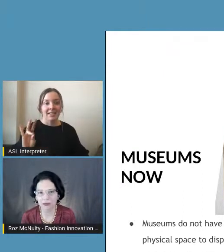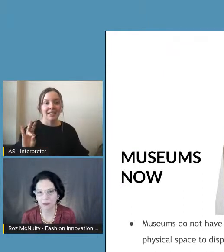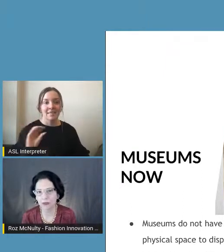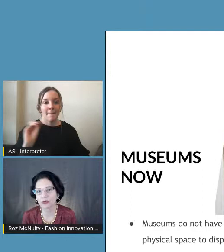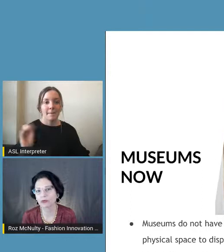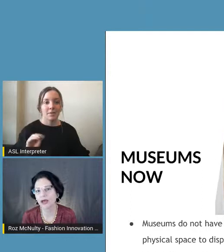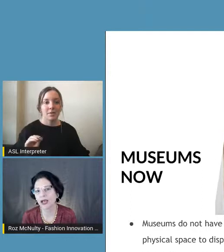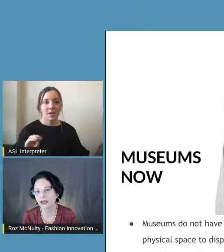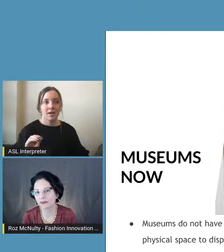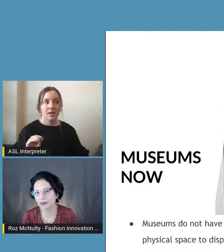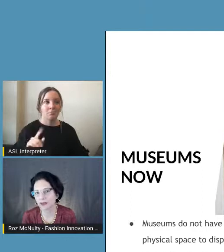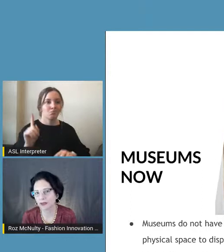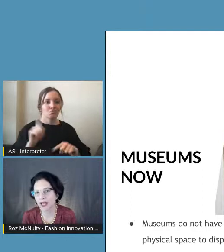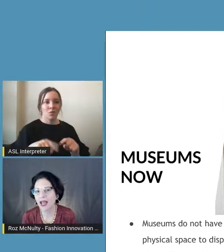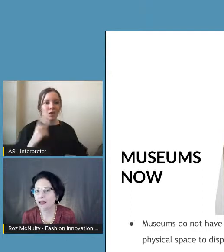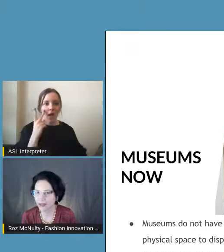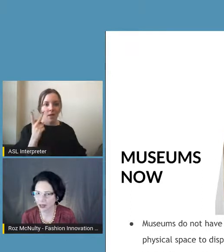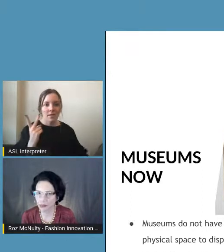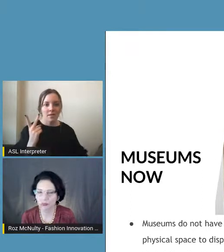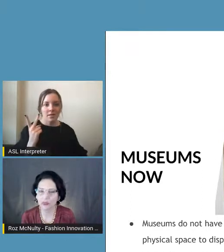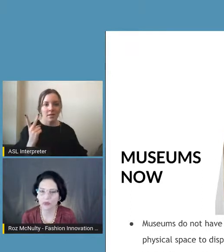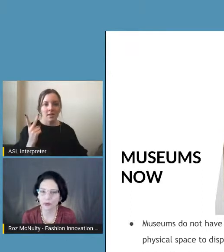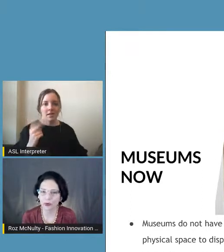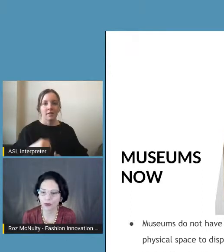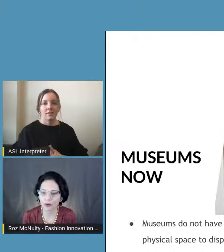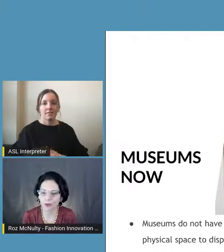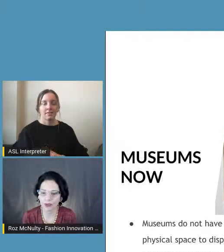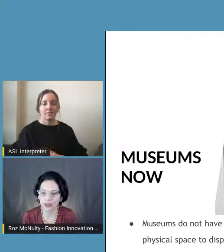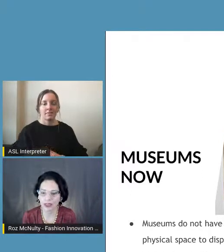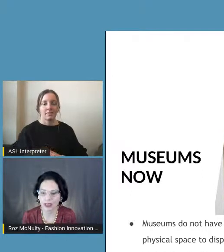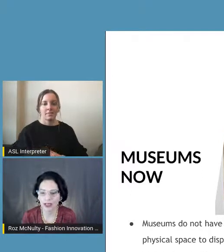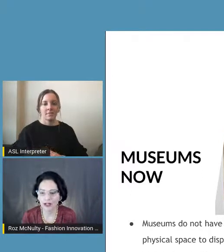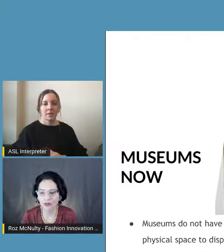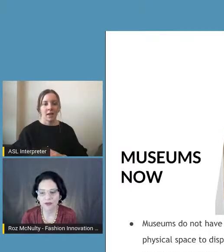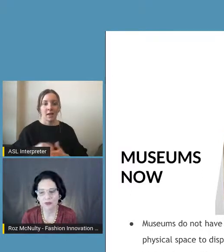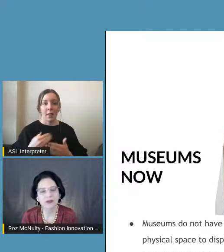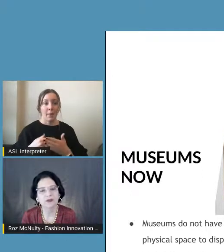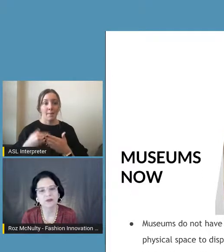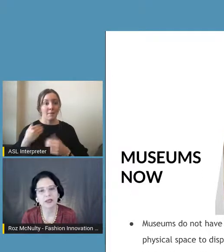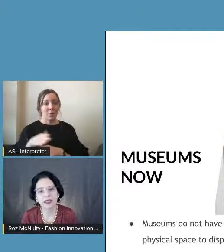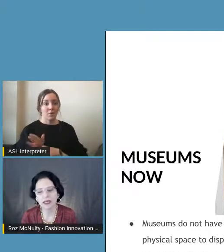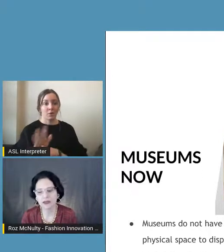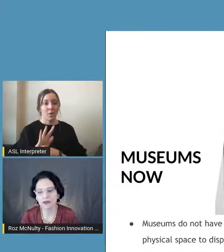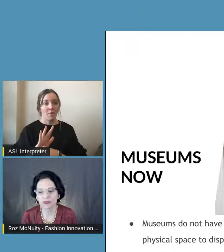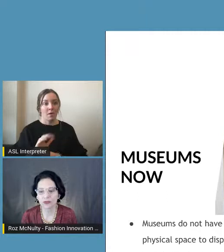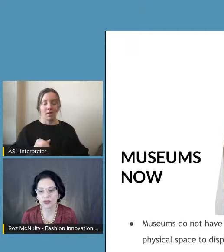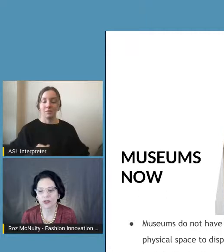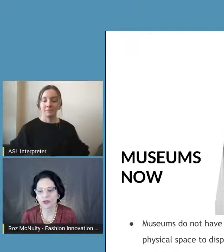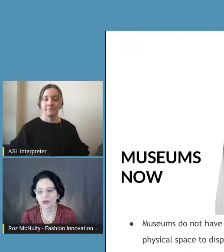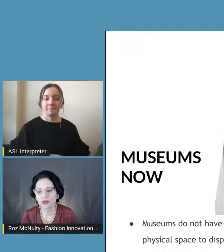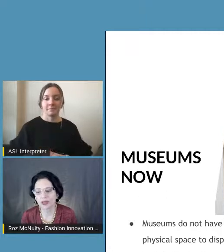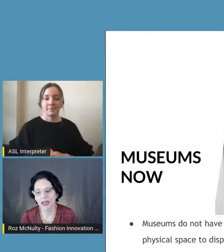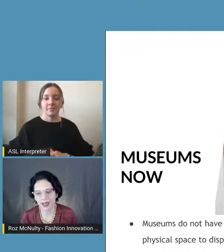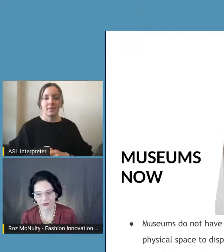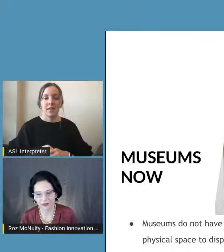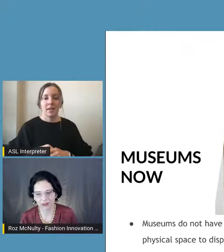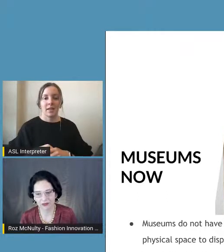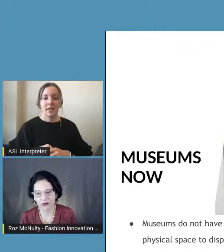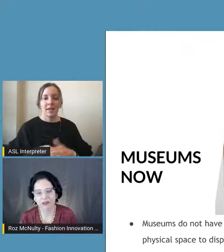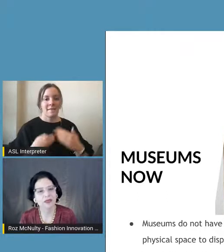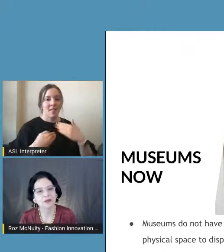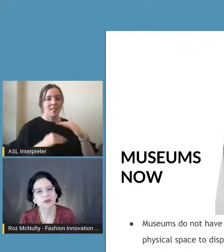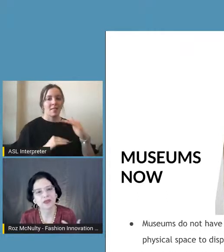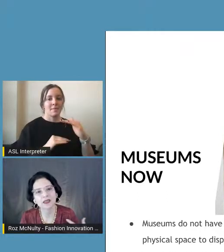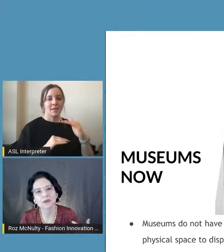and heavily booked for access, and that was before COVID. There's limited display, storage, and